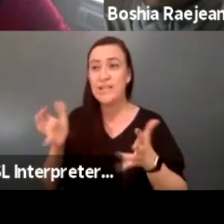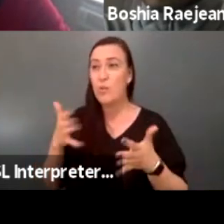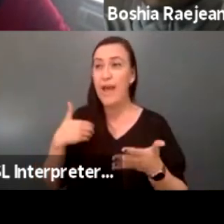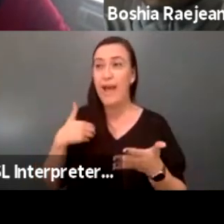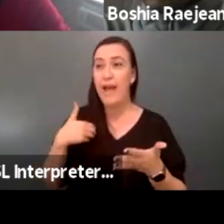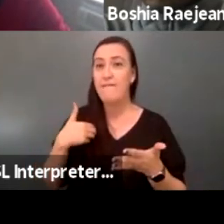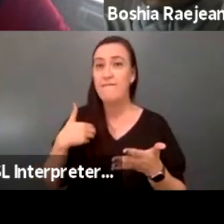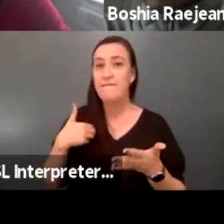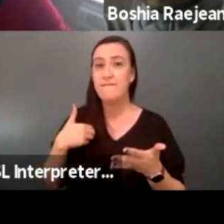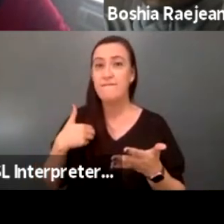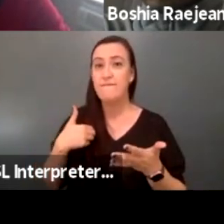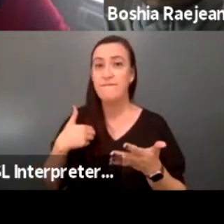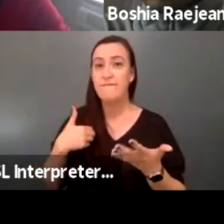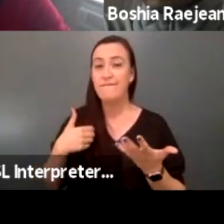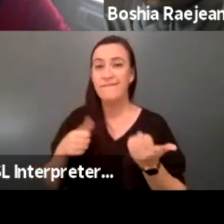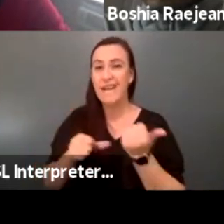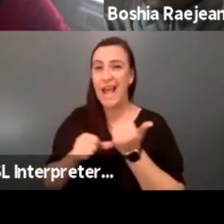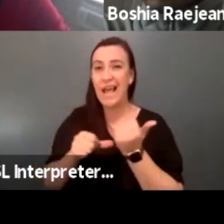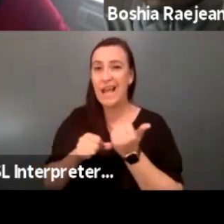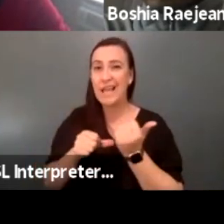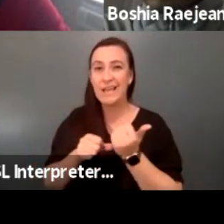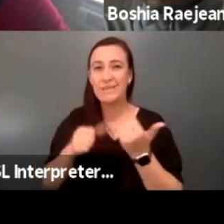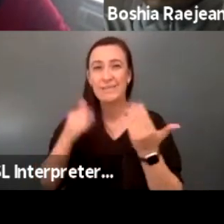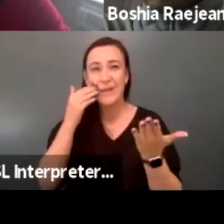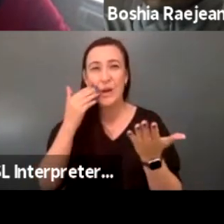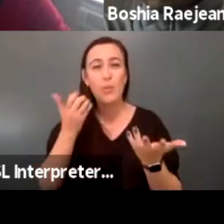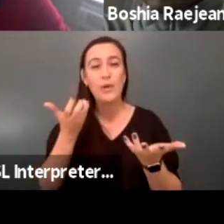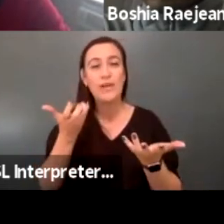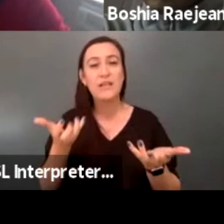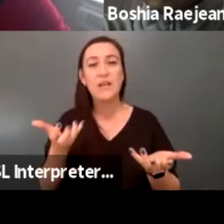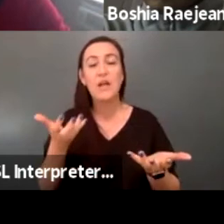an ED. And we